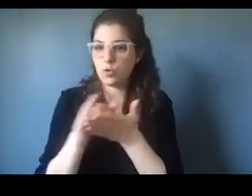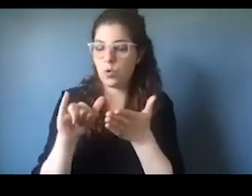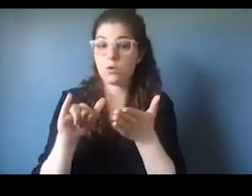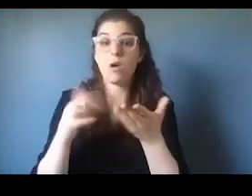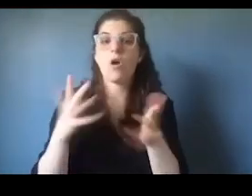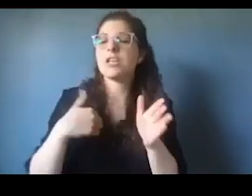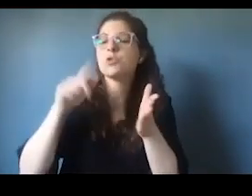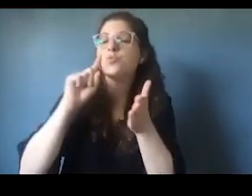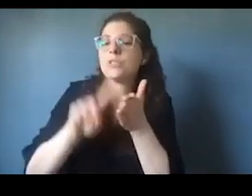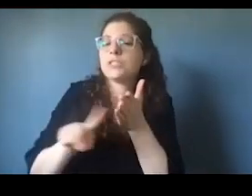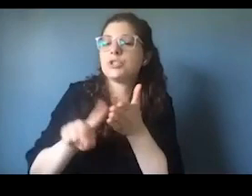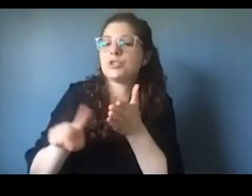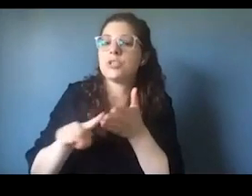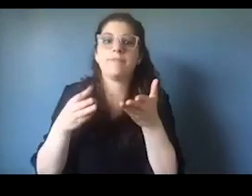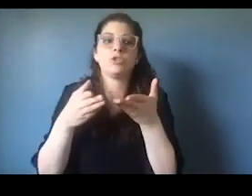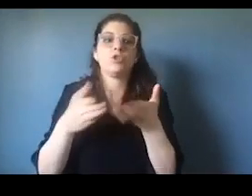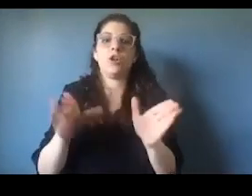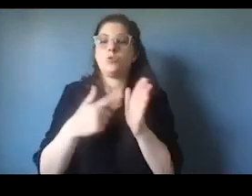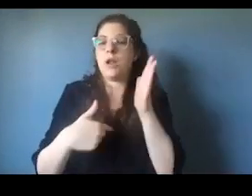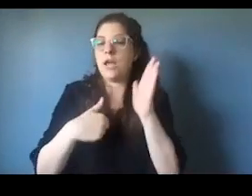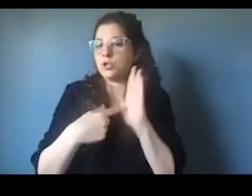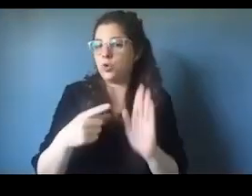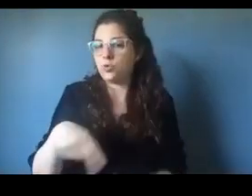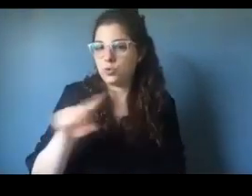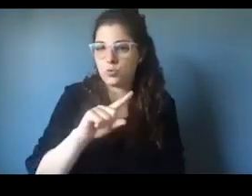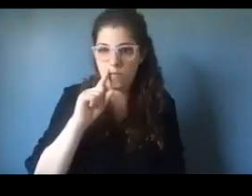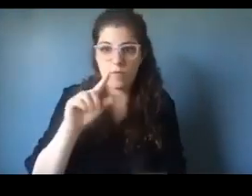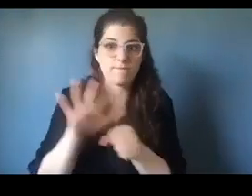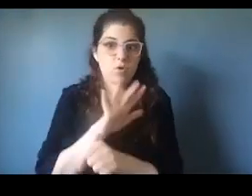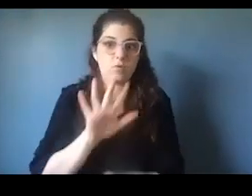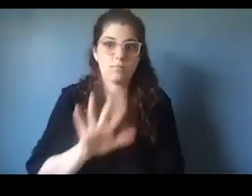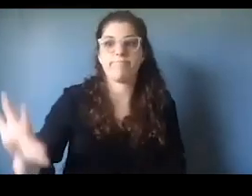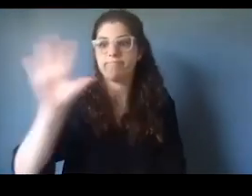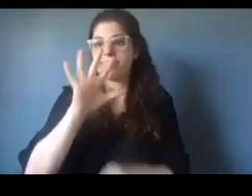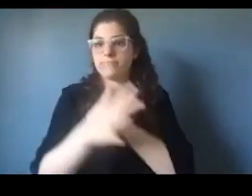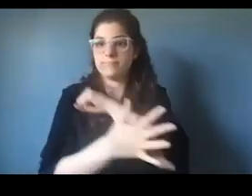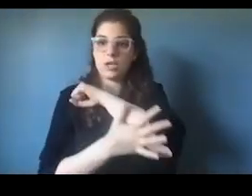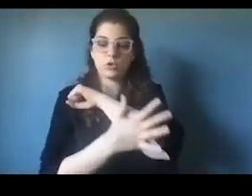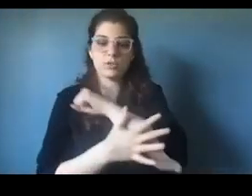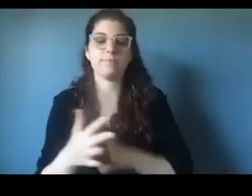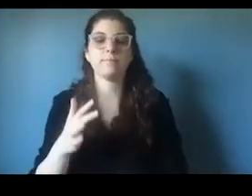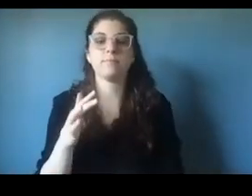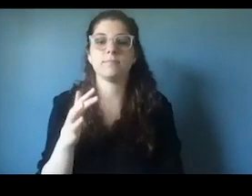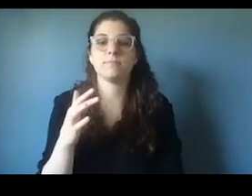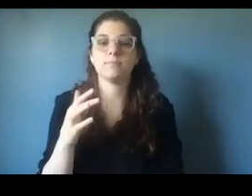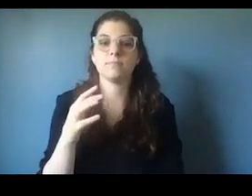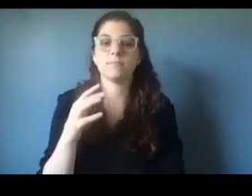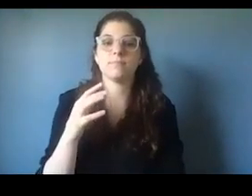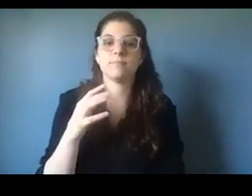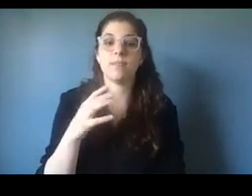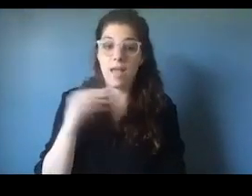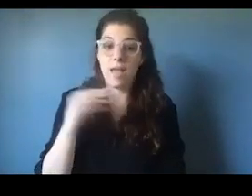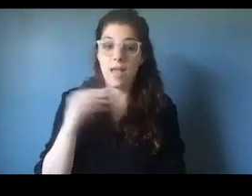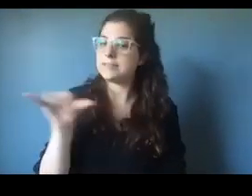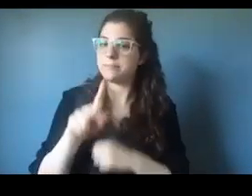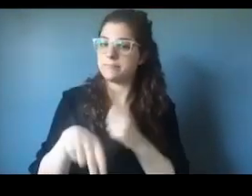kind of generalized what I showed you and for the full country. And, you know, loosely speaking, the same kinds of